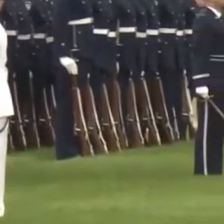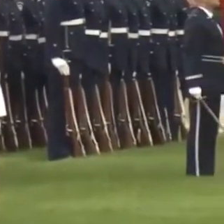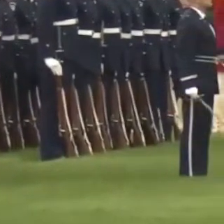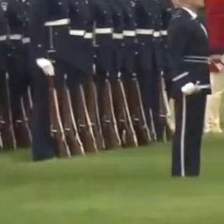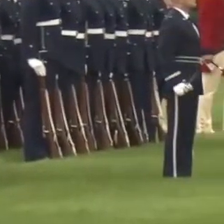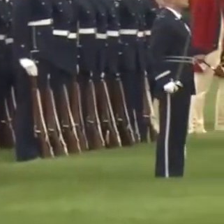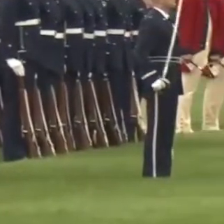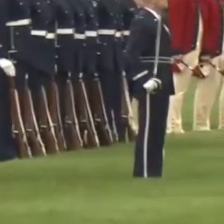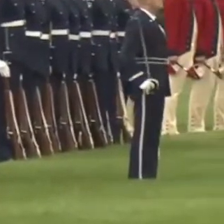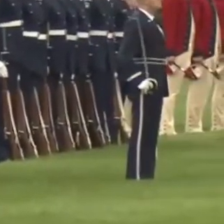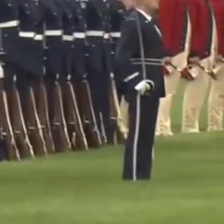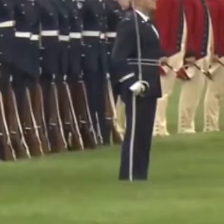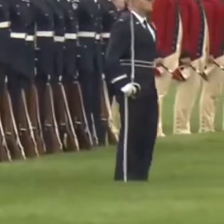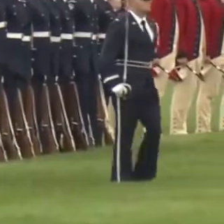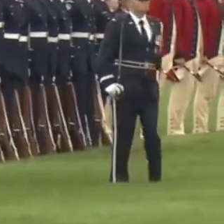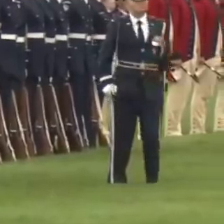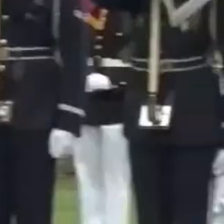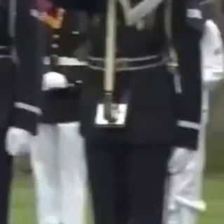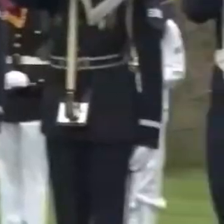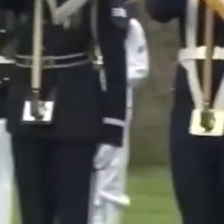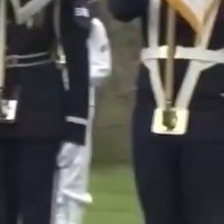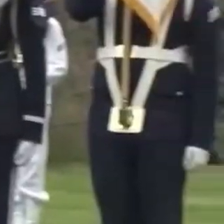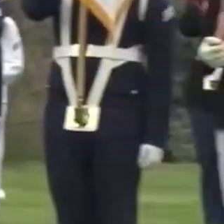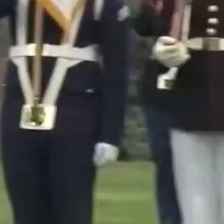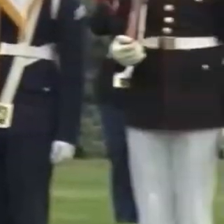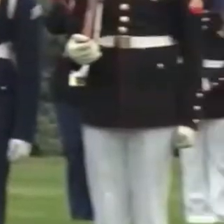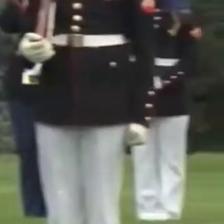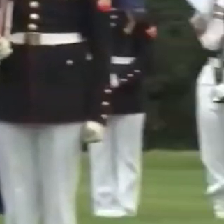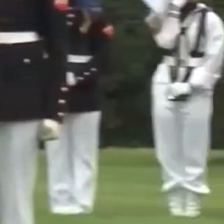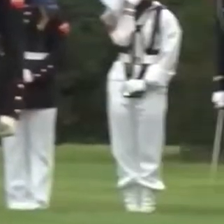Guard, led by Sergeant First Class Ryan Morse.